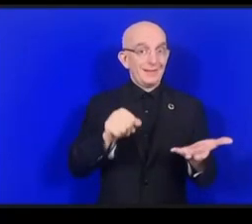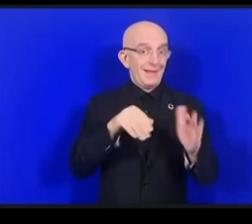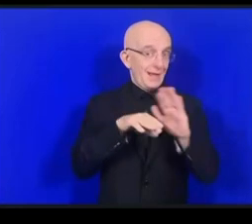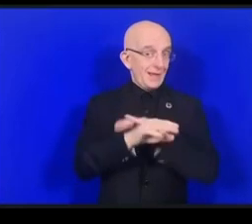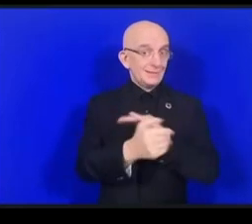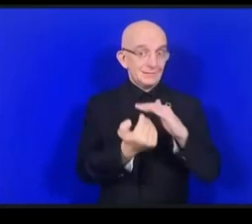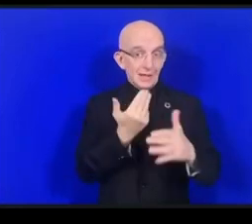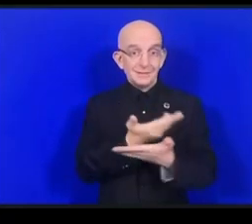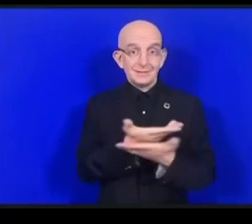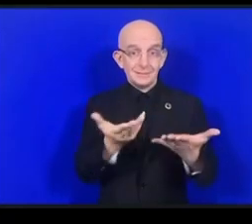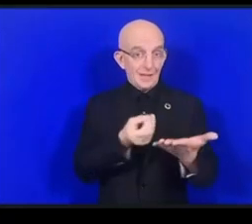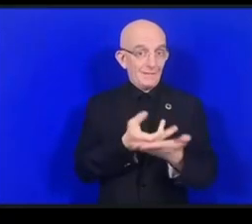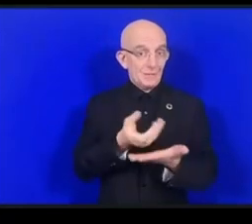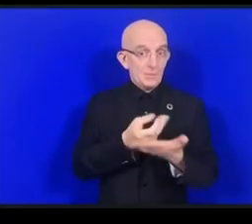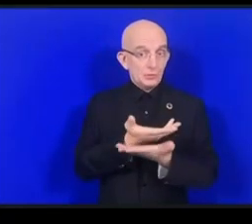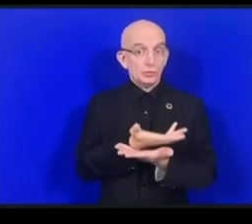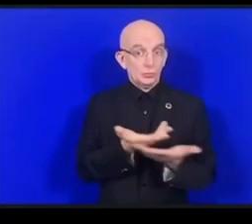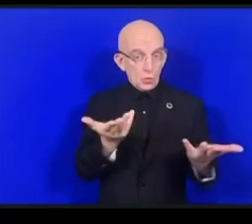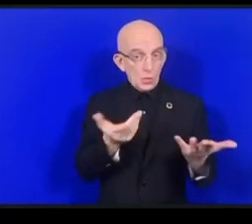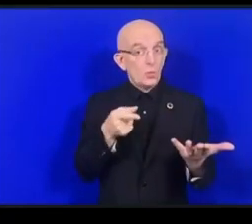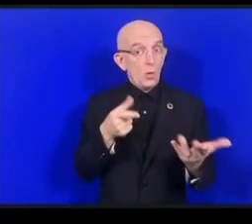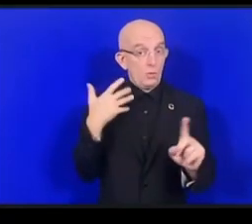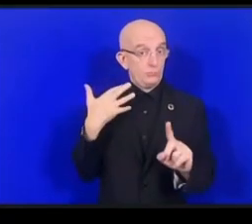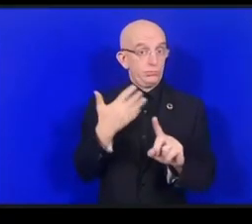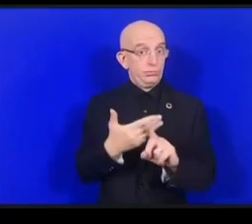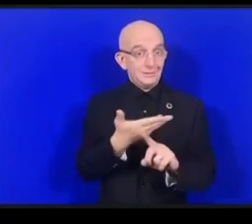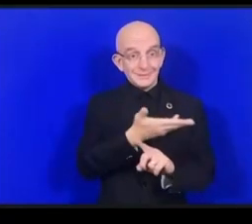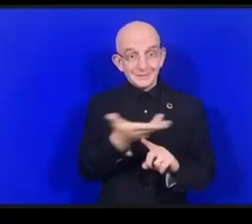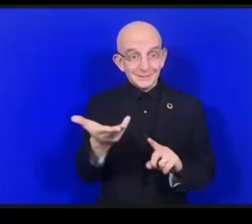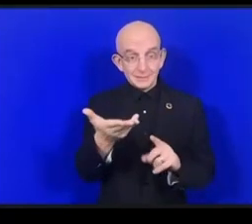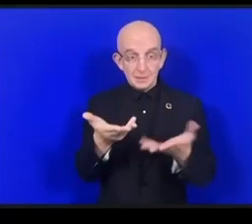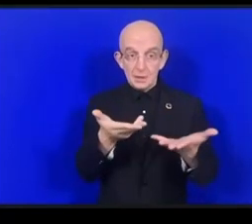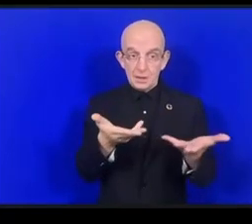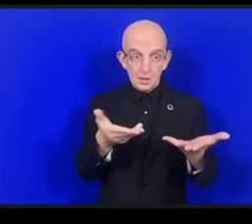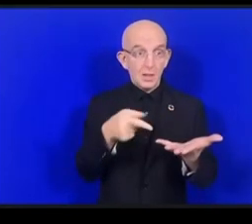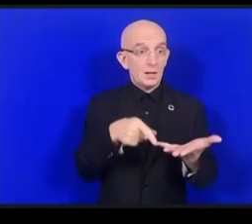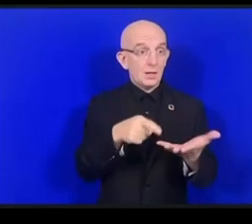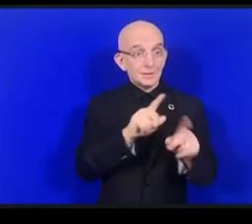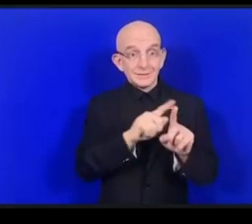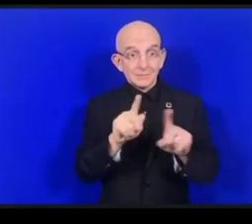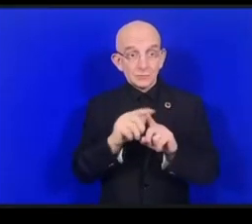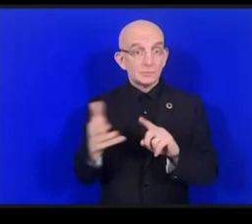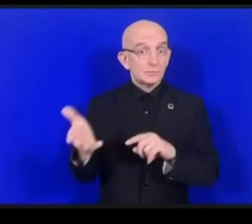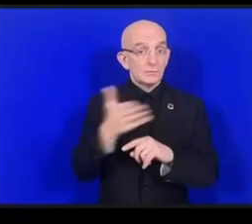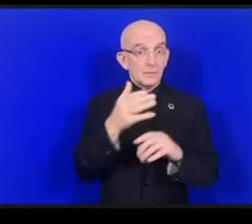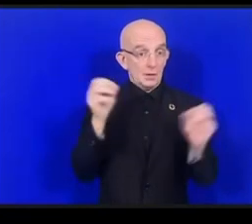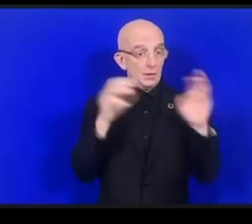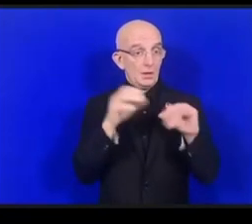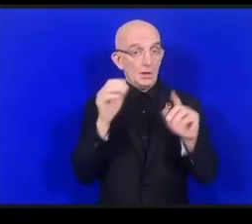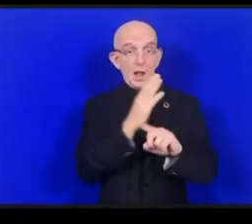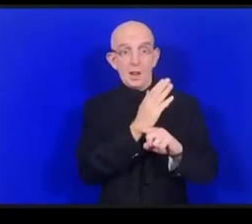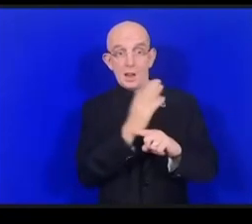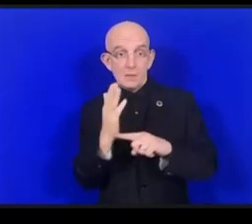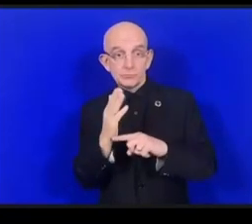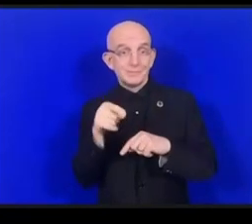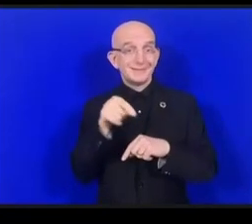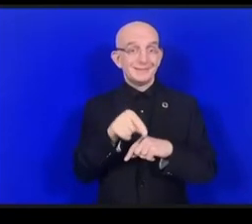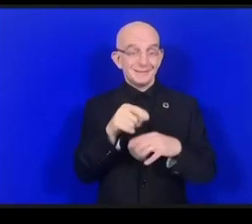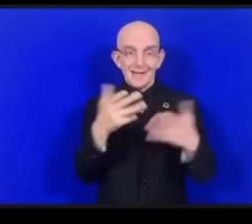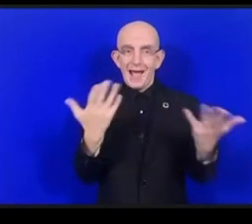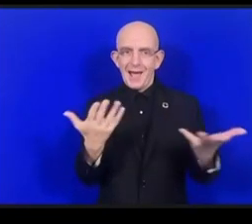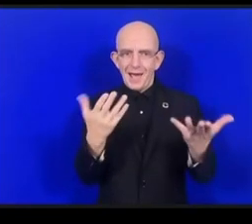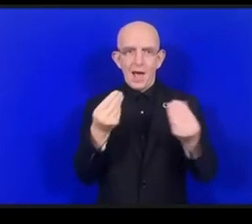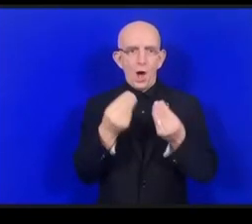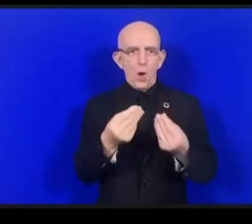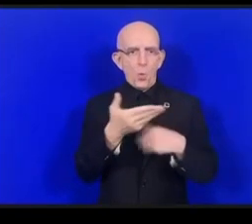of access to information through libraries is helping to deliver. As part of this, we are